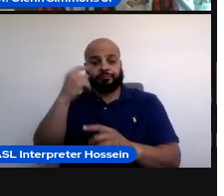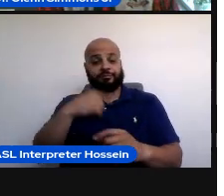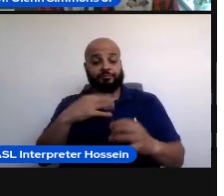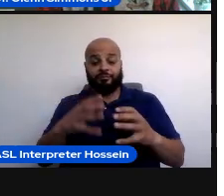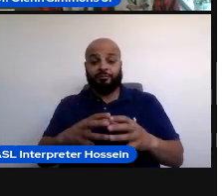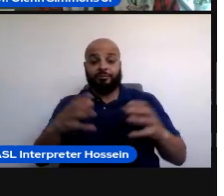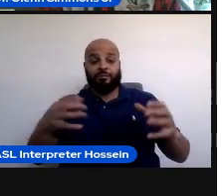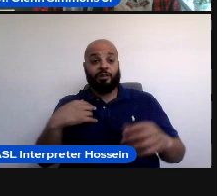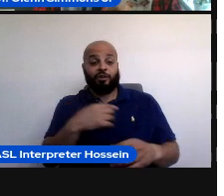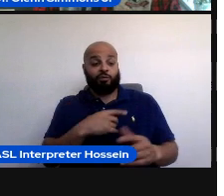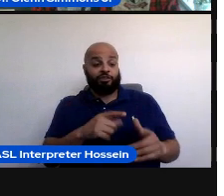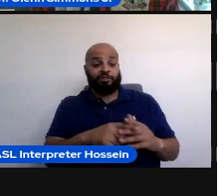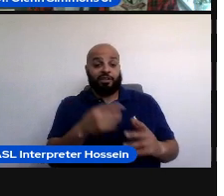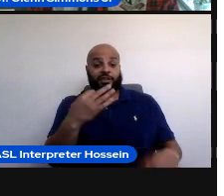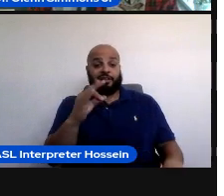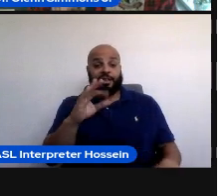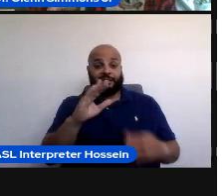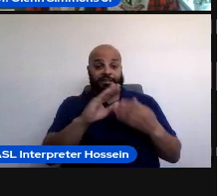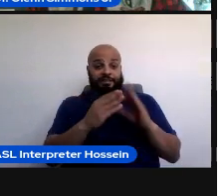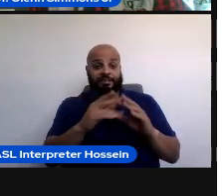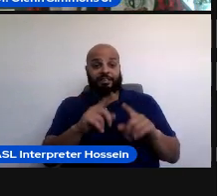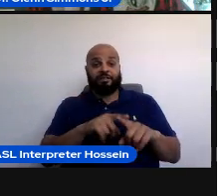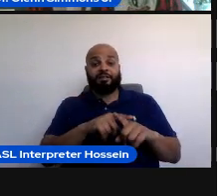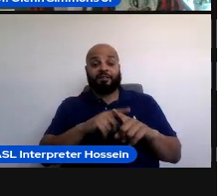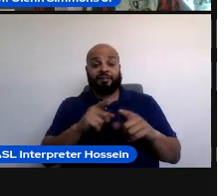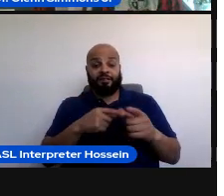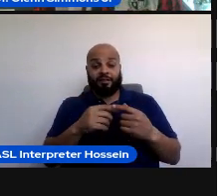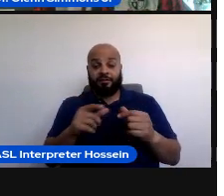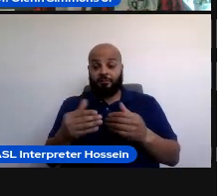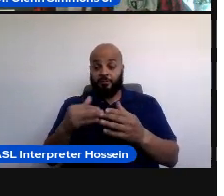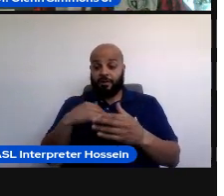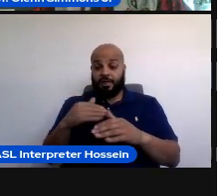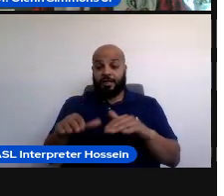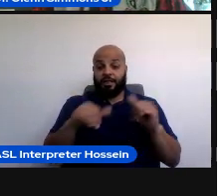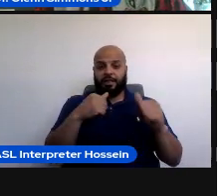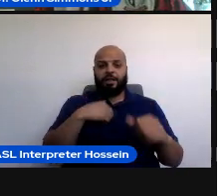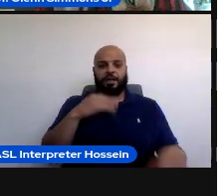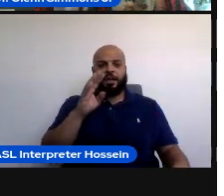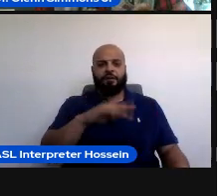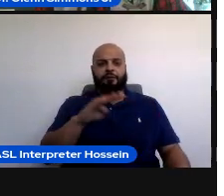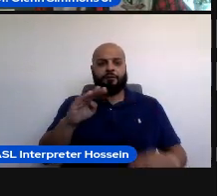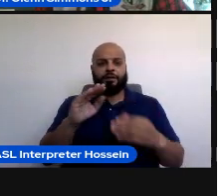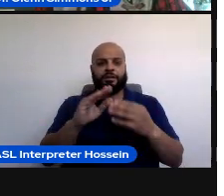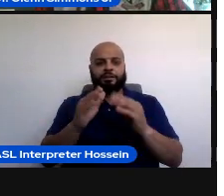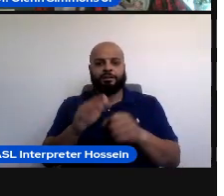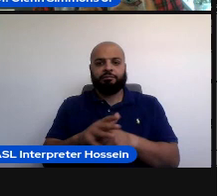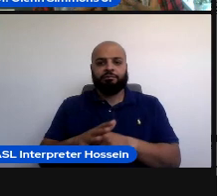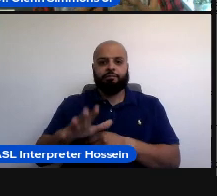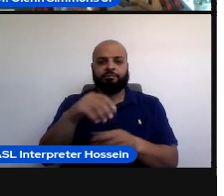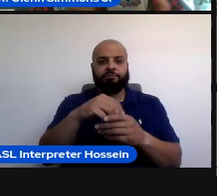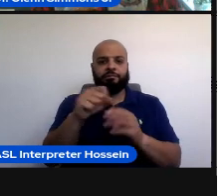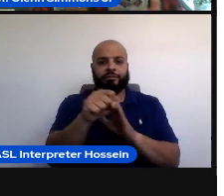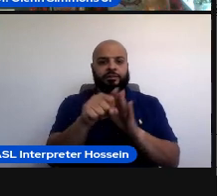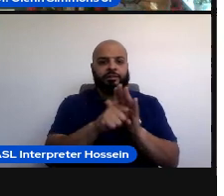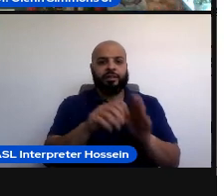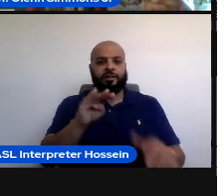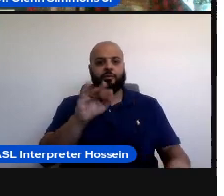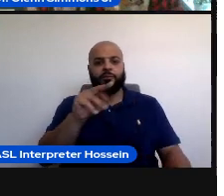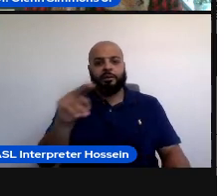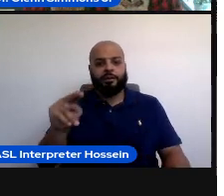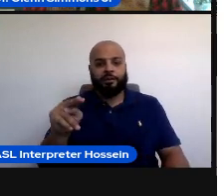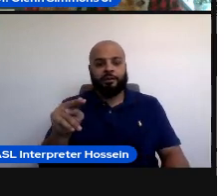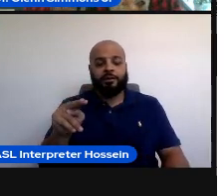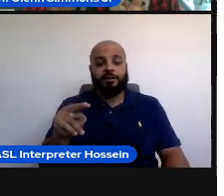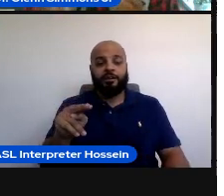just 19 cities. And by the time I left, we were up to 44 cities across the state. What was really cool is that because